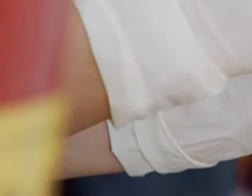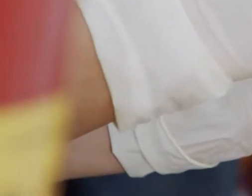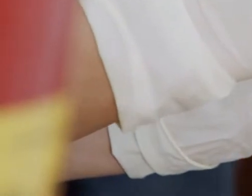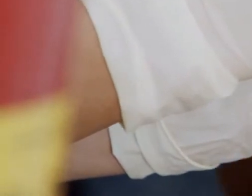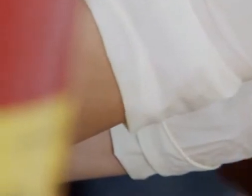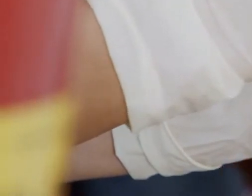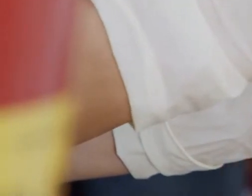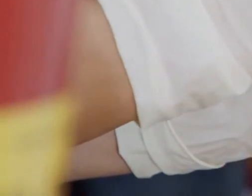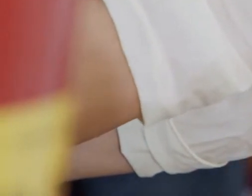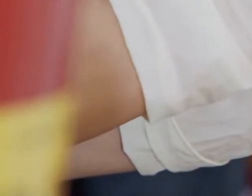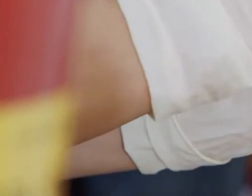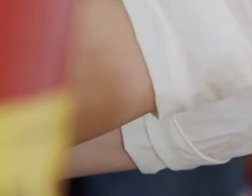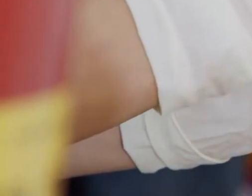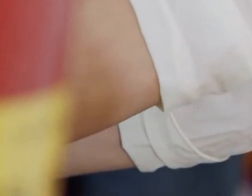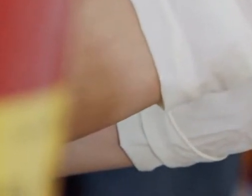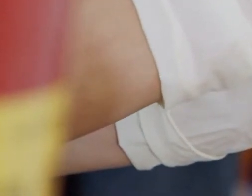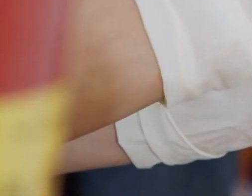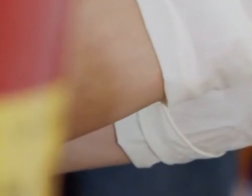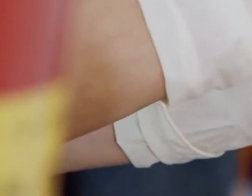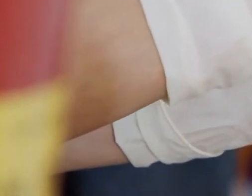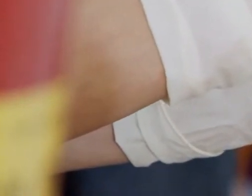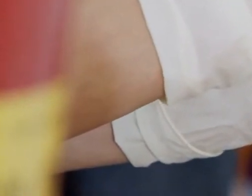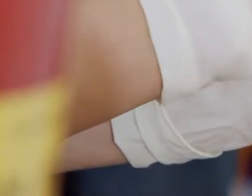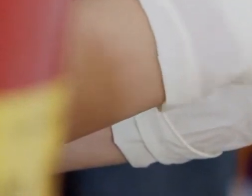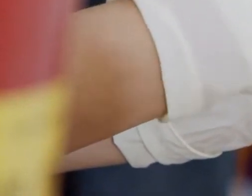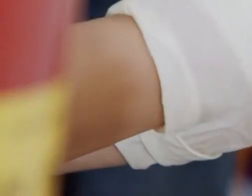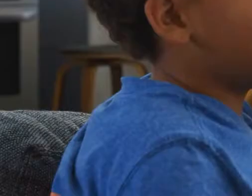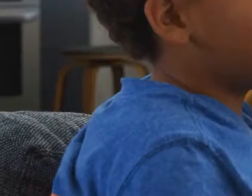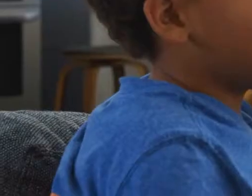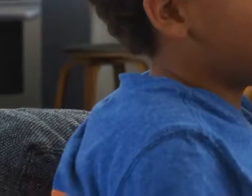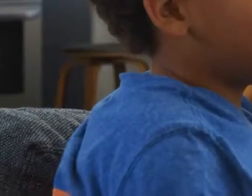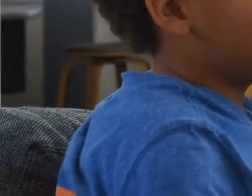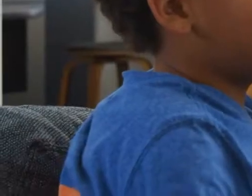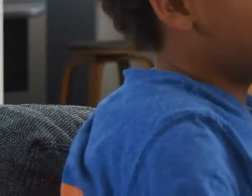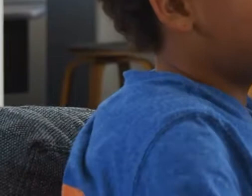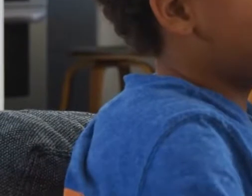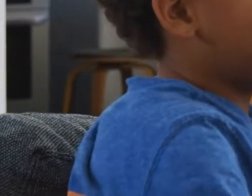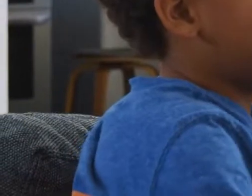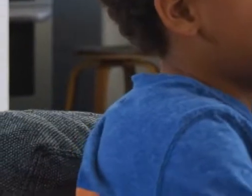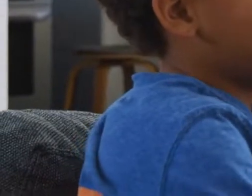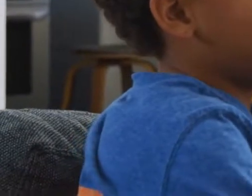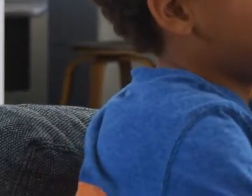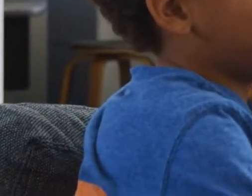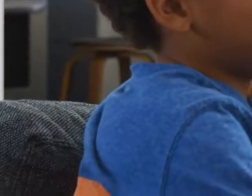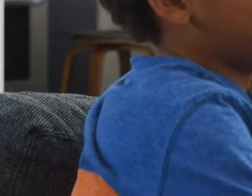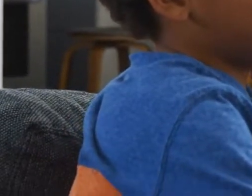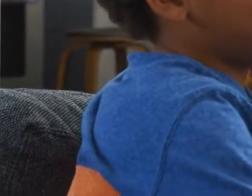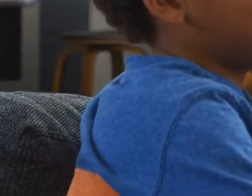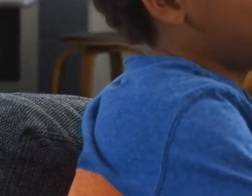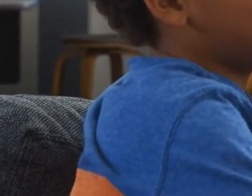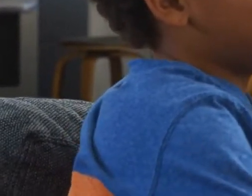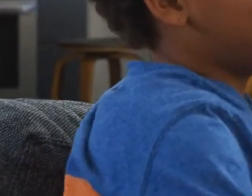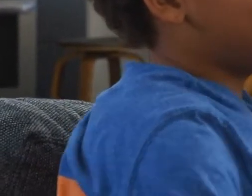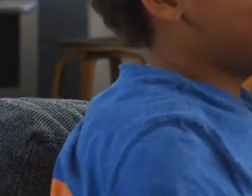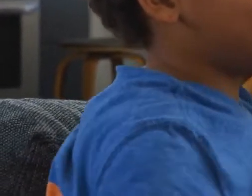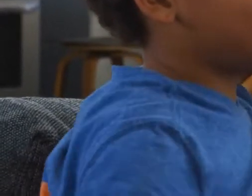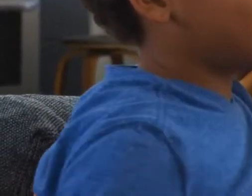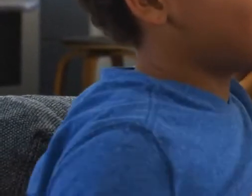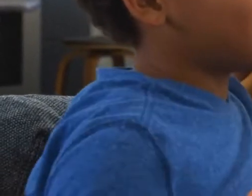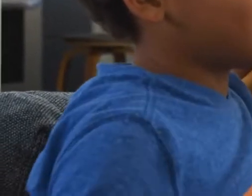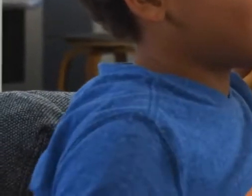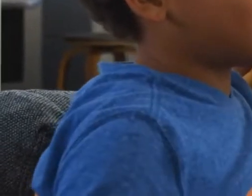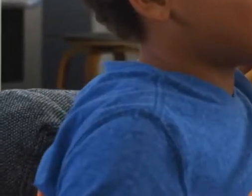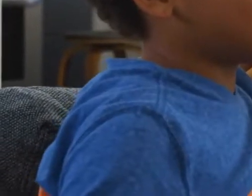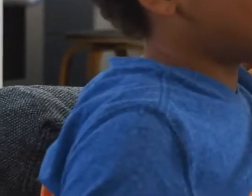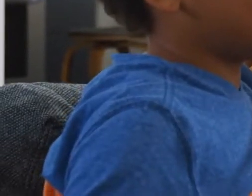families? And also just the basic psychology behind whether or not you should get the vaccine as we still wait for others to come around. So